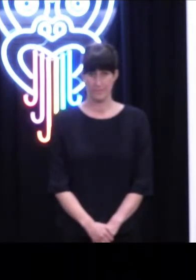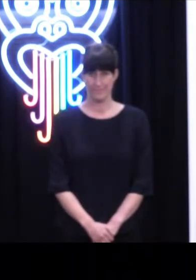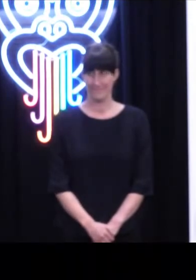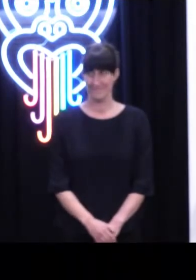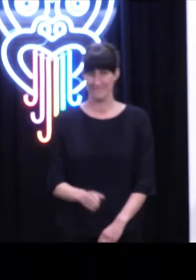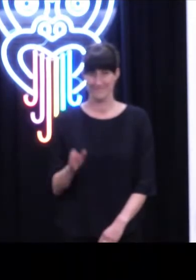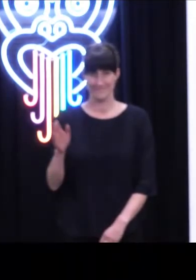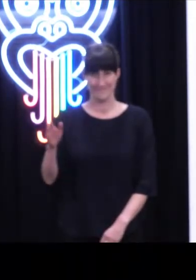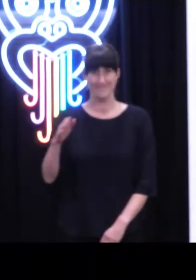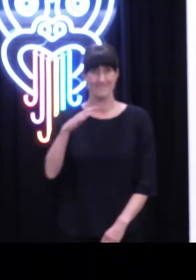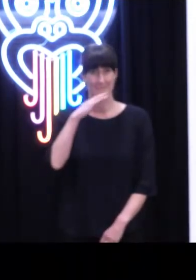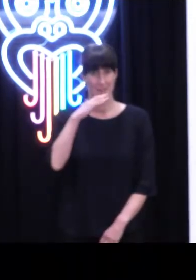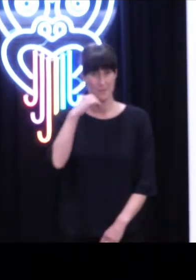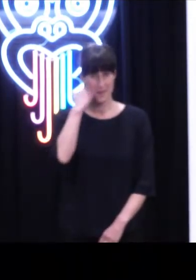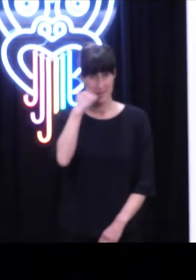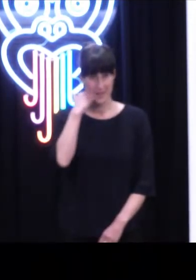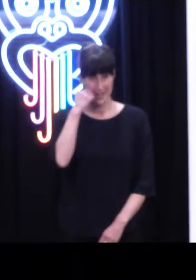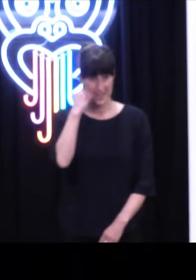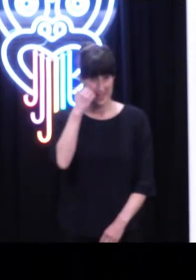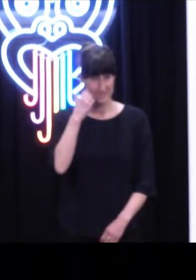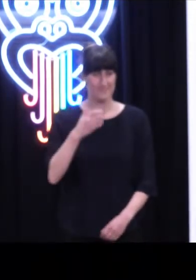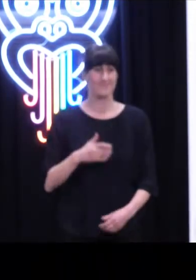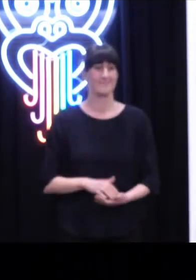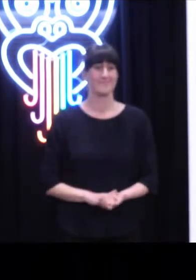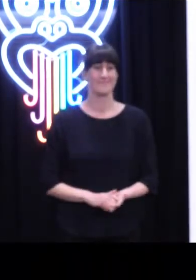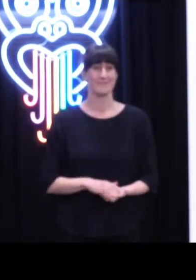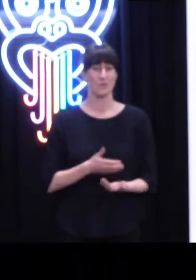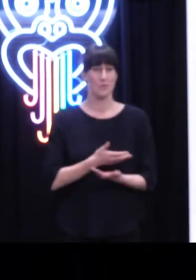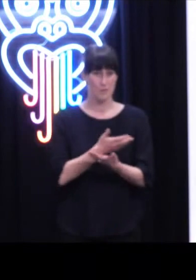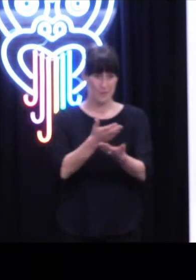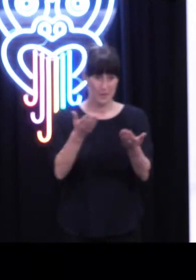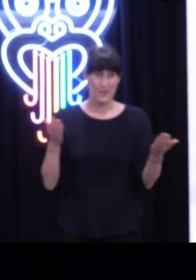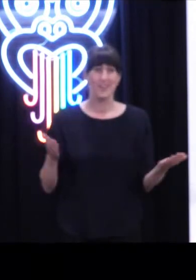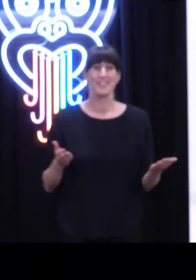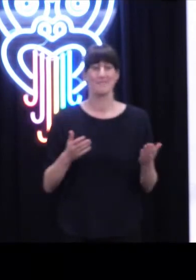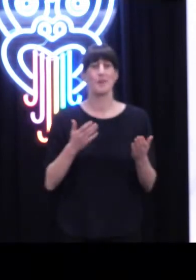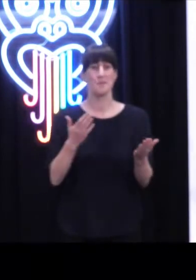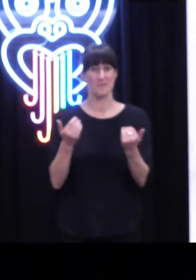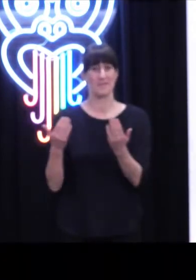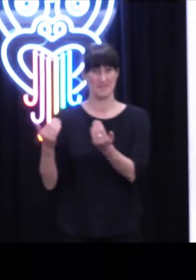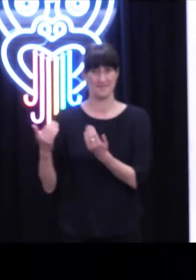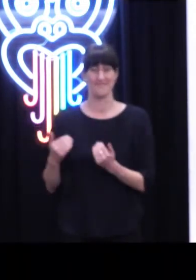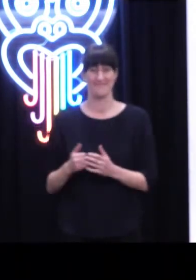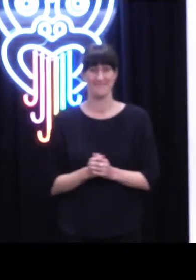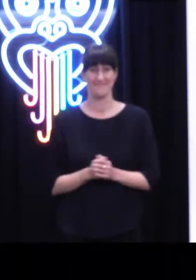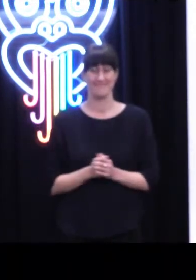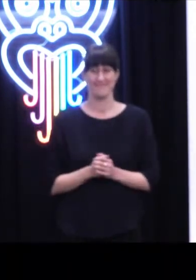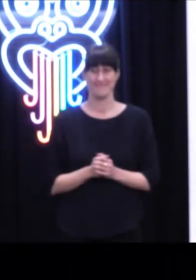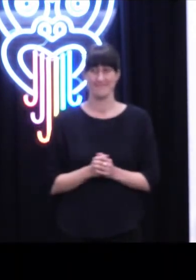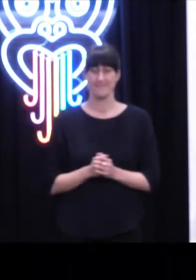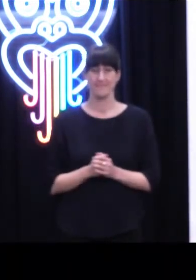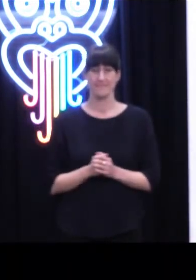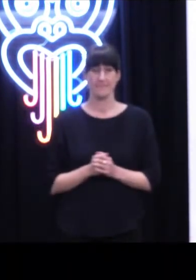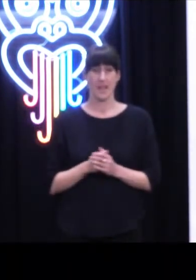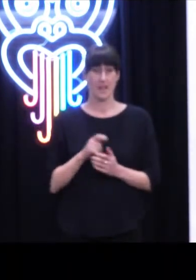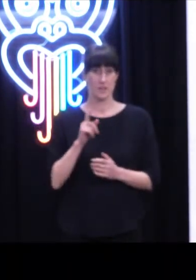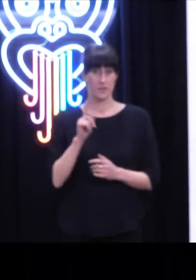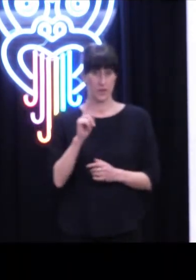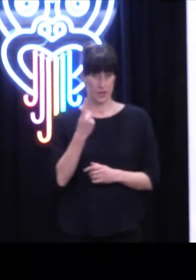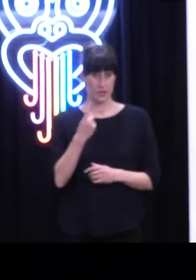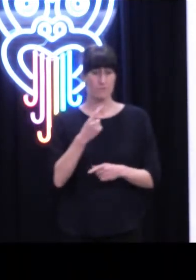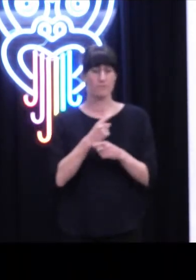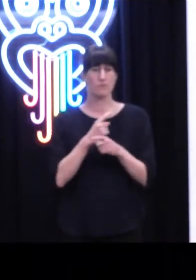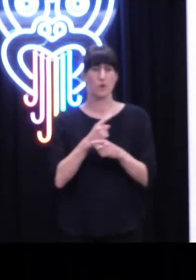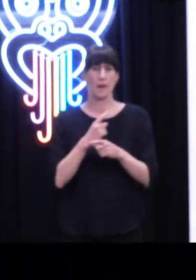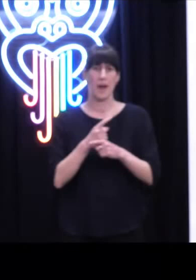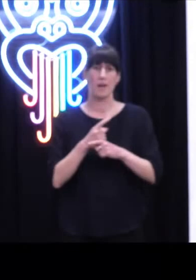ki aku nui, ki aku rahi, tēnā koutou katoa. Today I'll cover off how Aucklanders are going with vaccinations this week. I'll